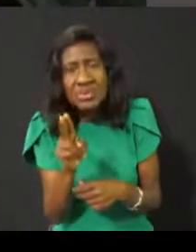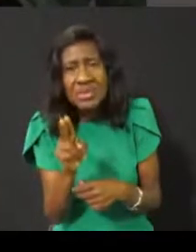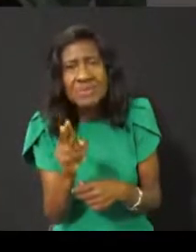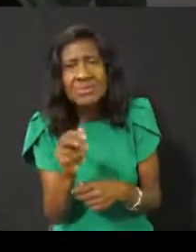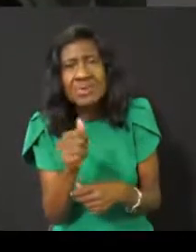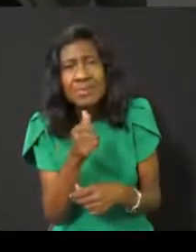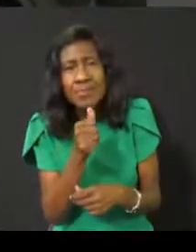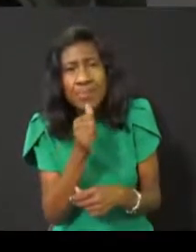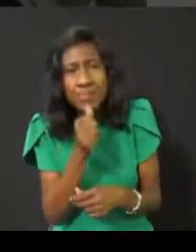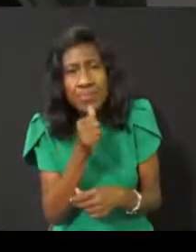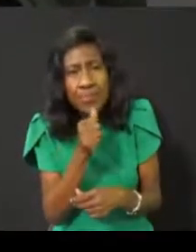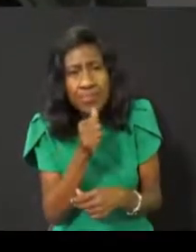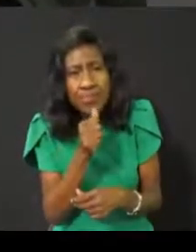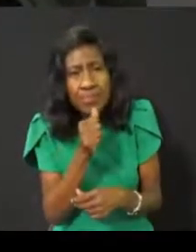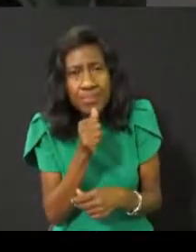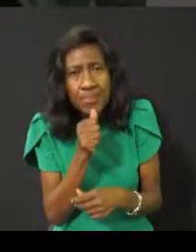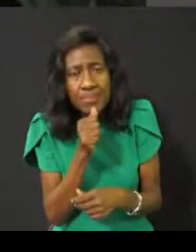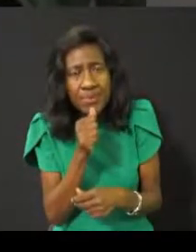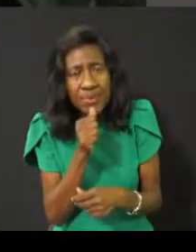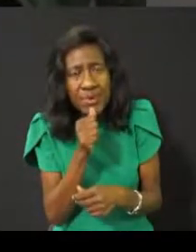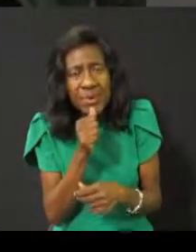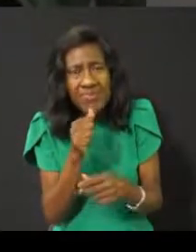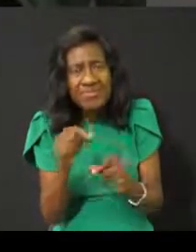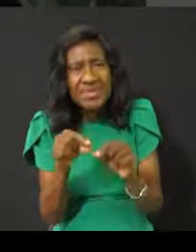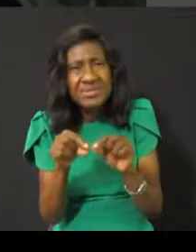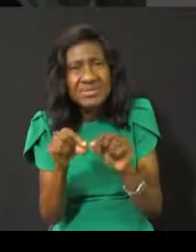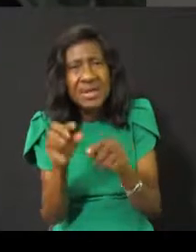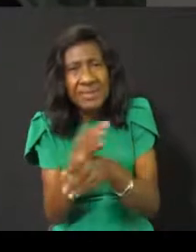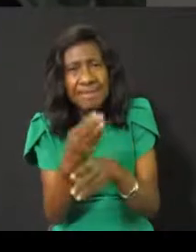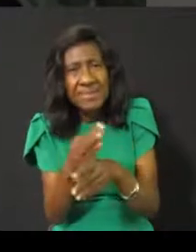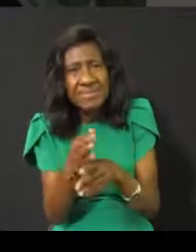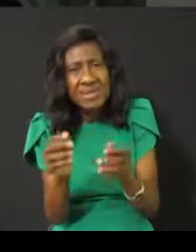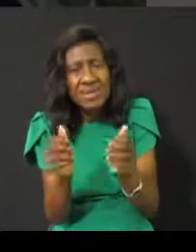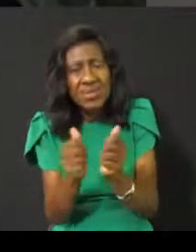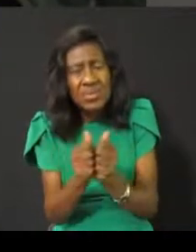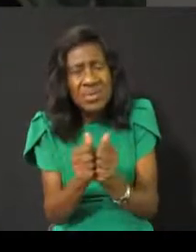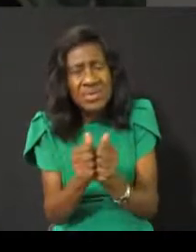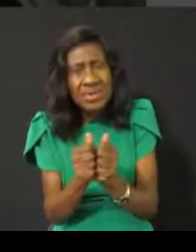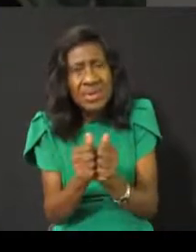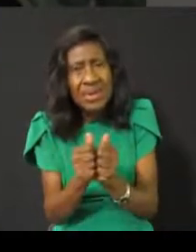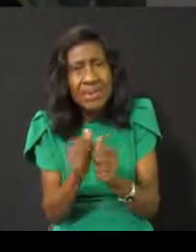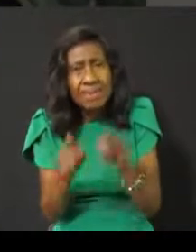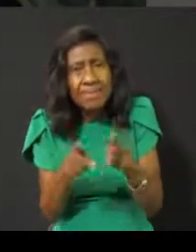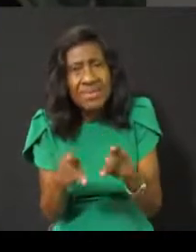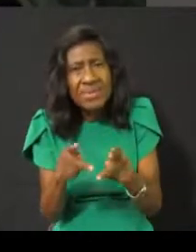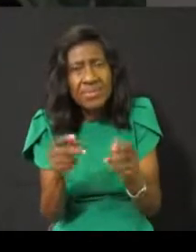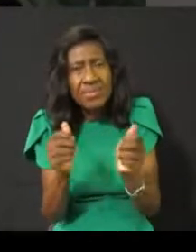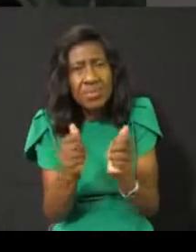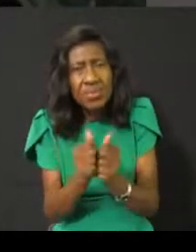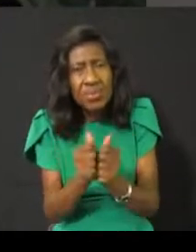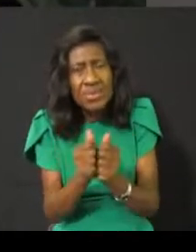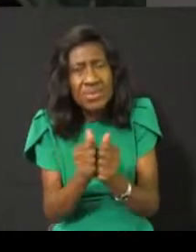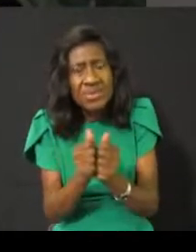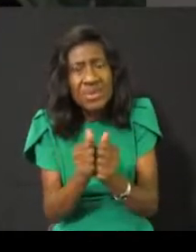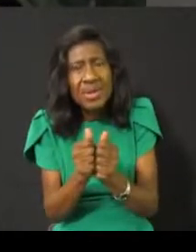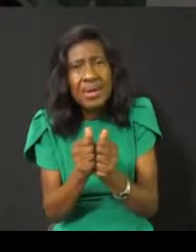people with more minor ailments. There's a lot of spare capacity out there.